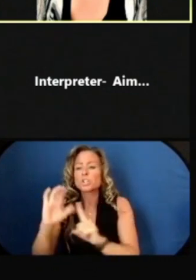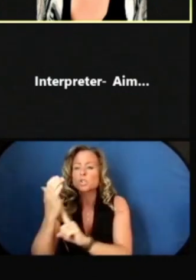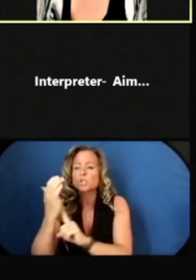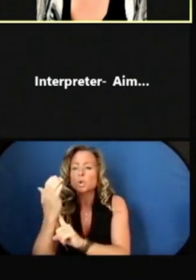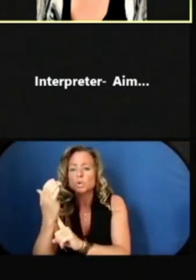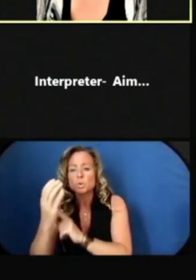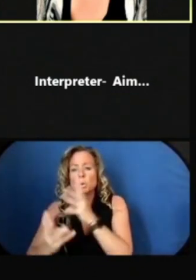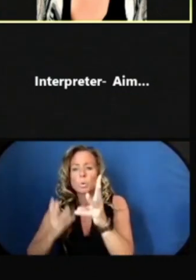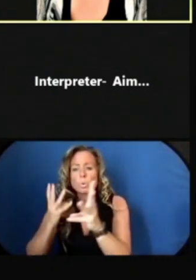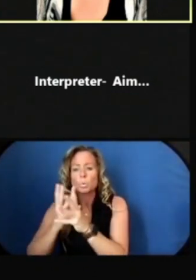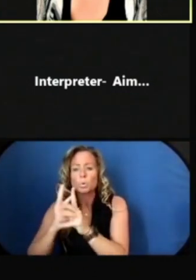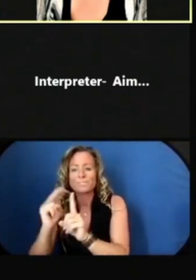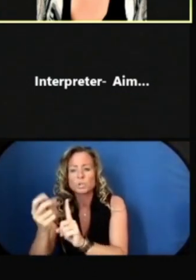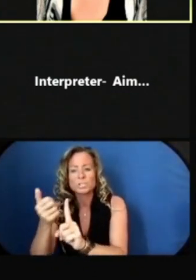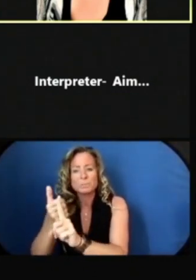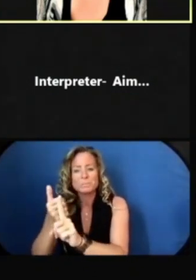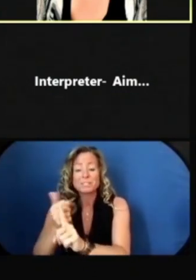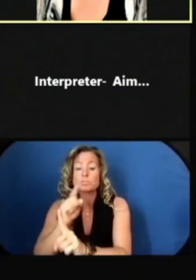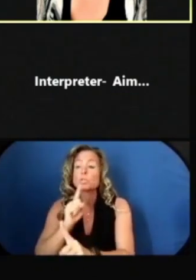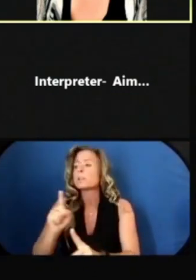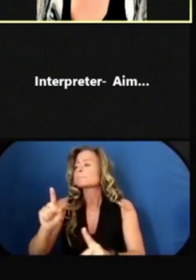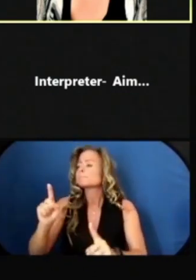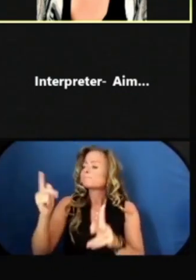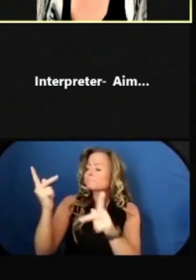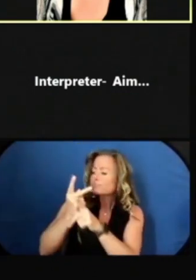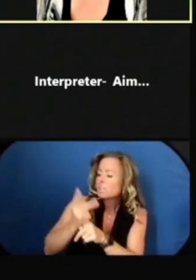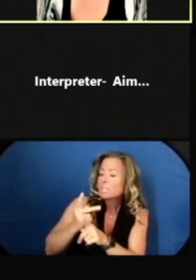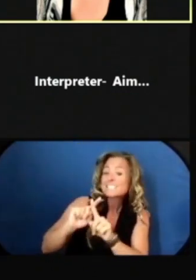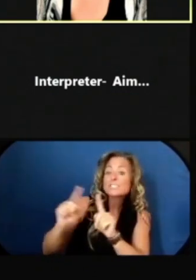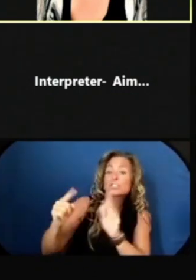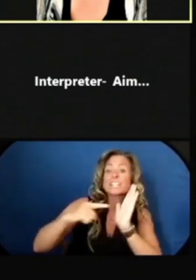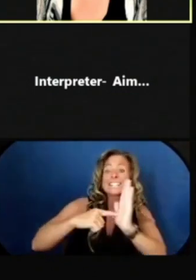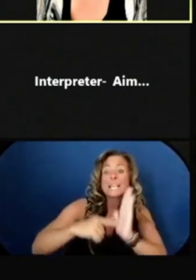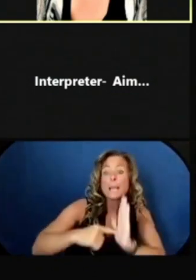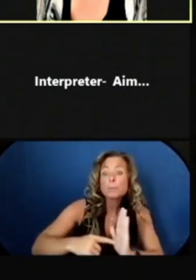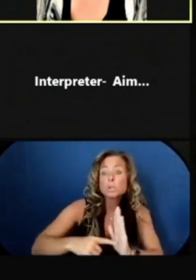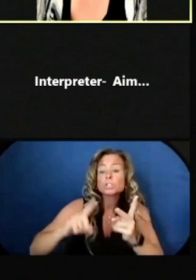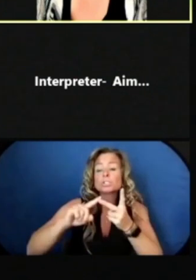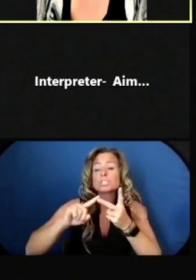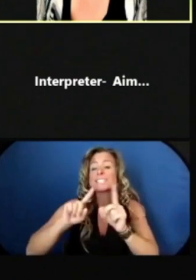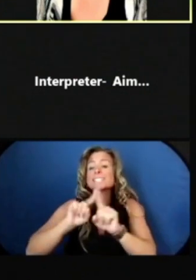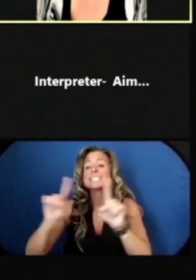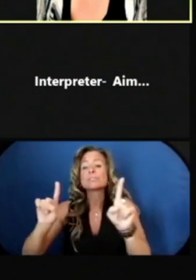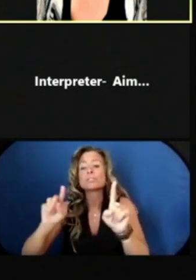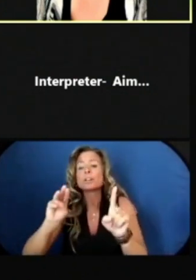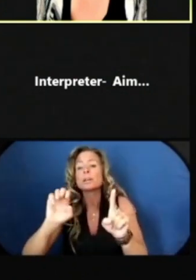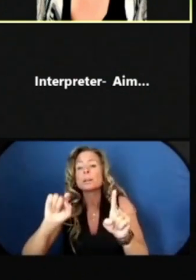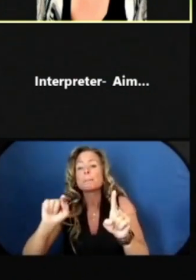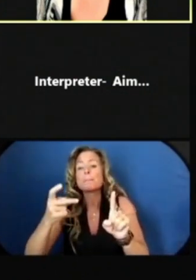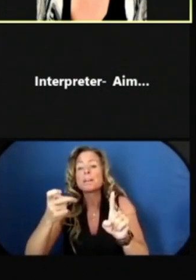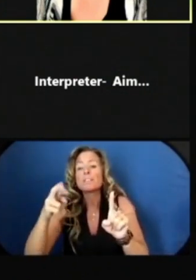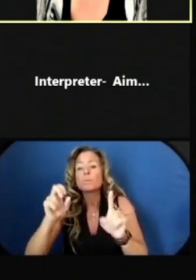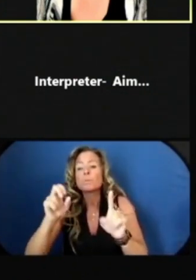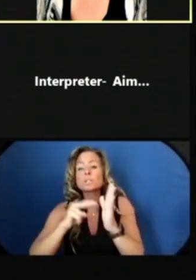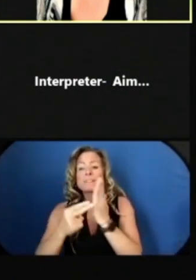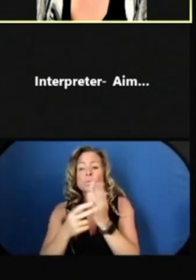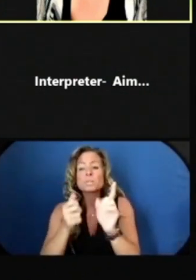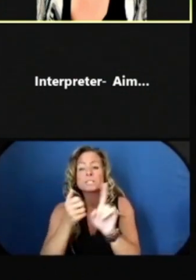worldviews. You can explore different examples, different metaphors. You can even